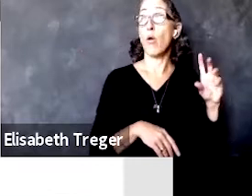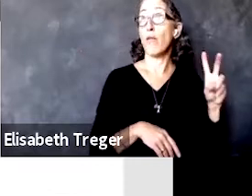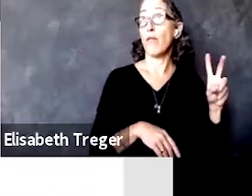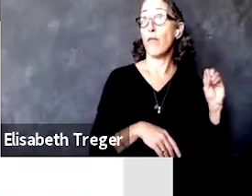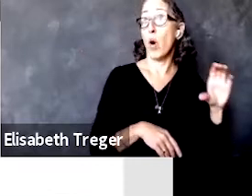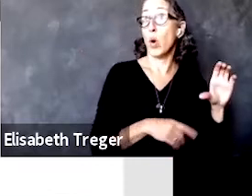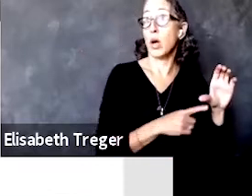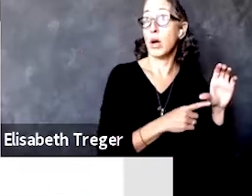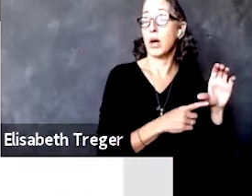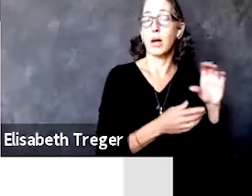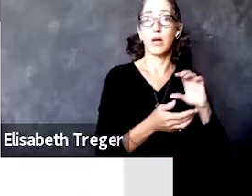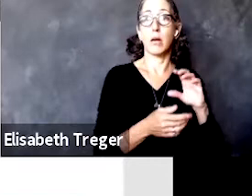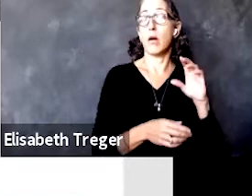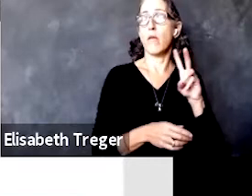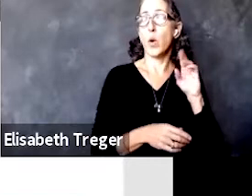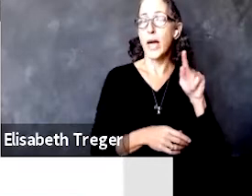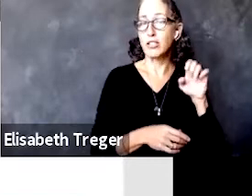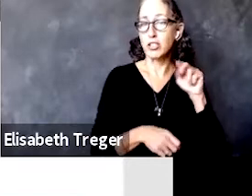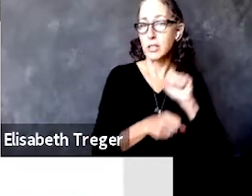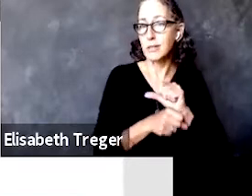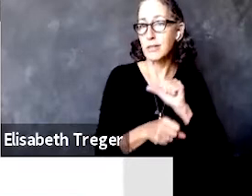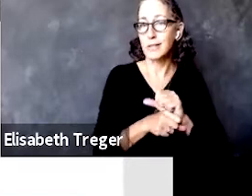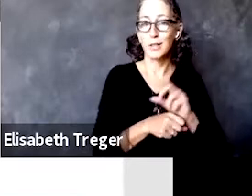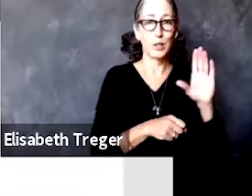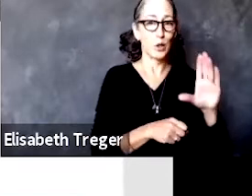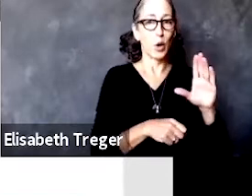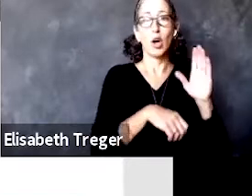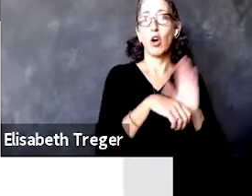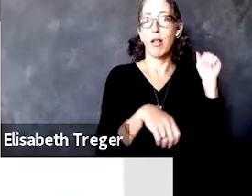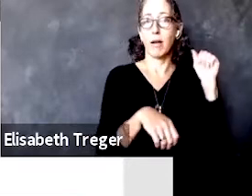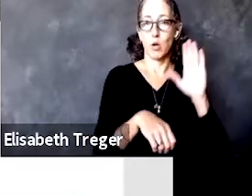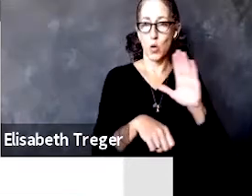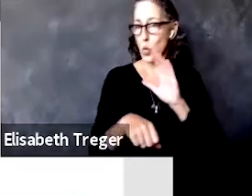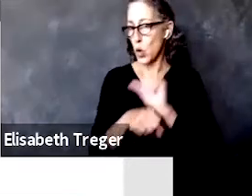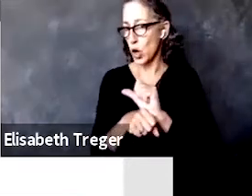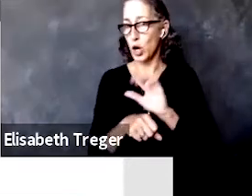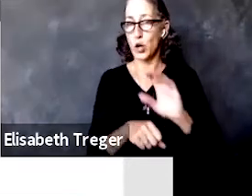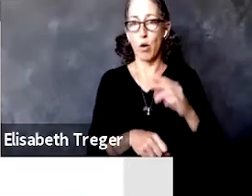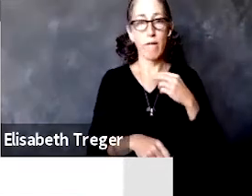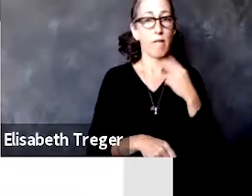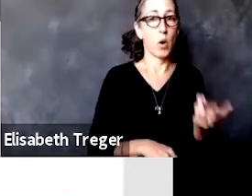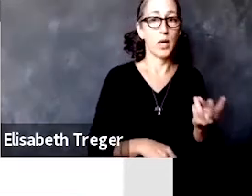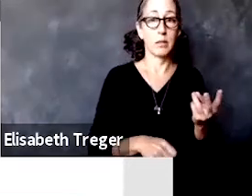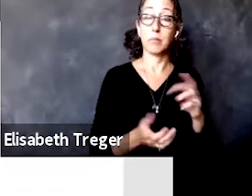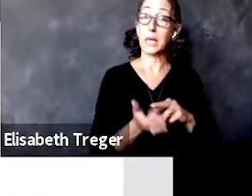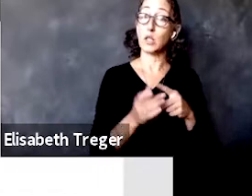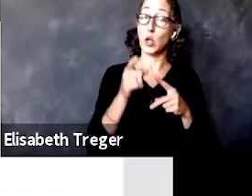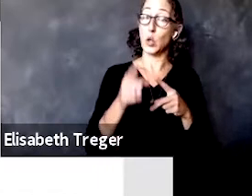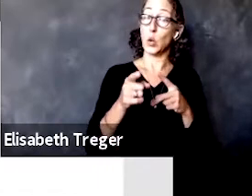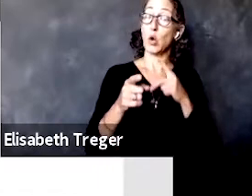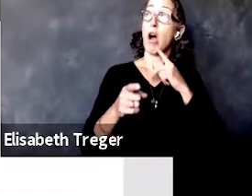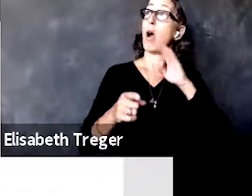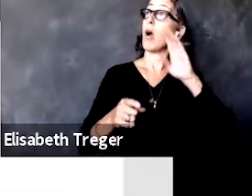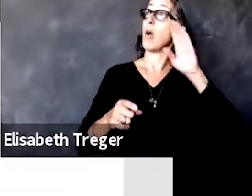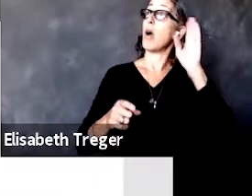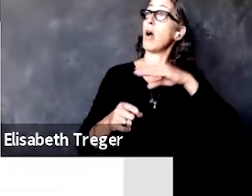calling? And most importantly, it is you calling for change. And in our